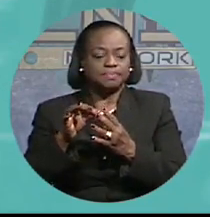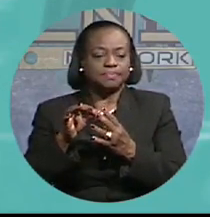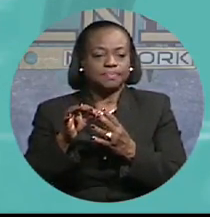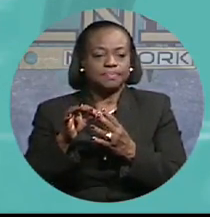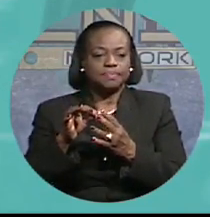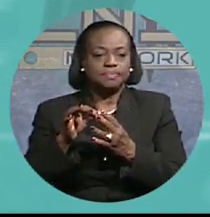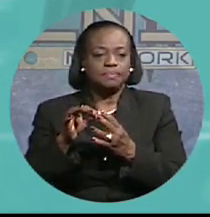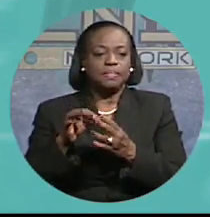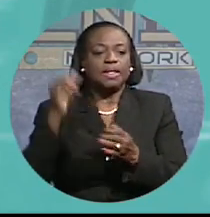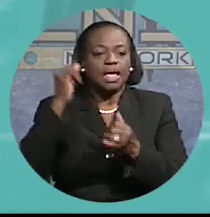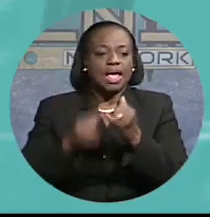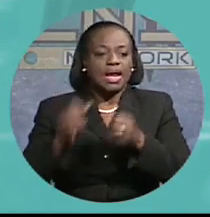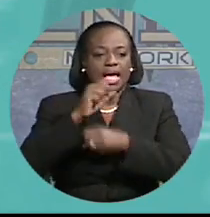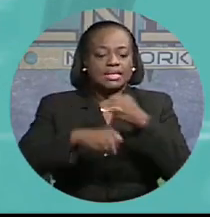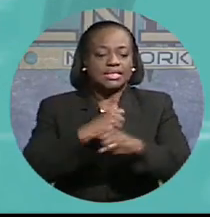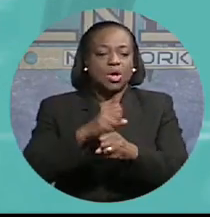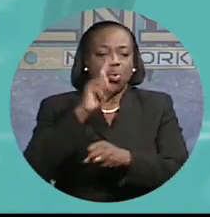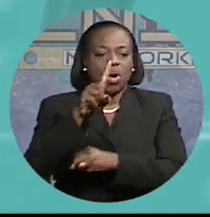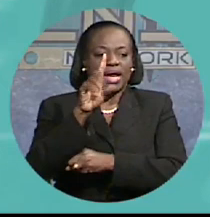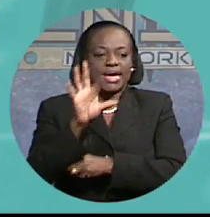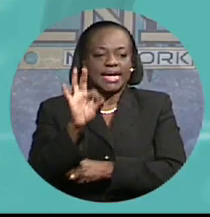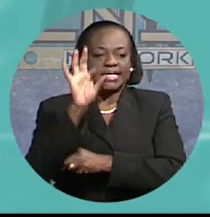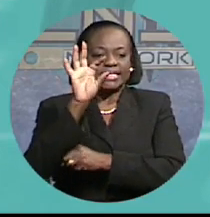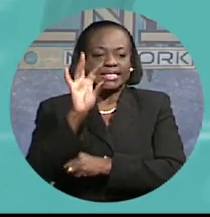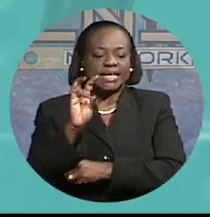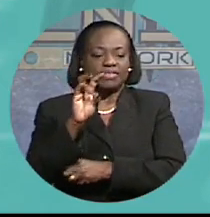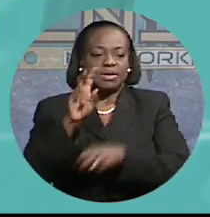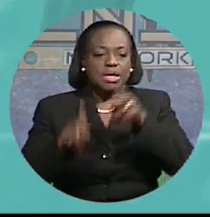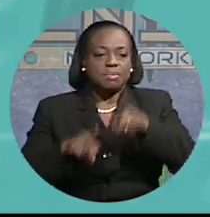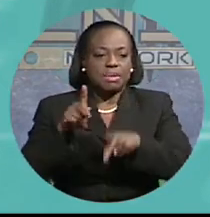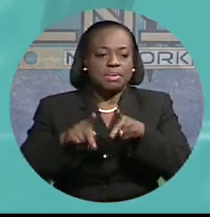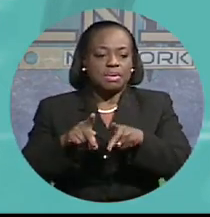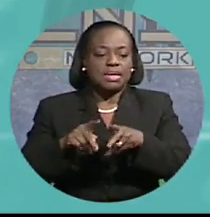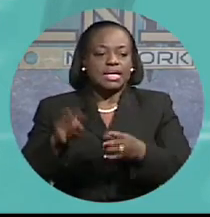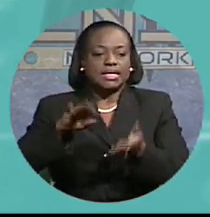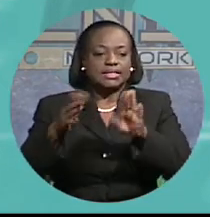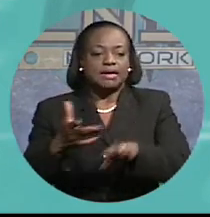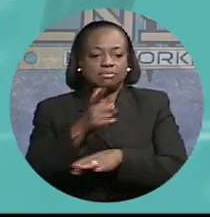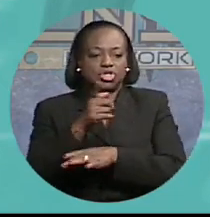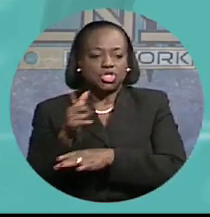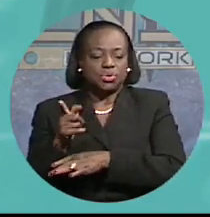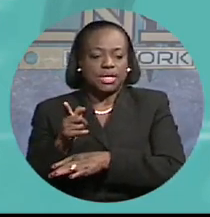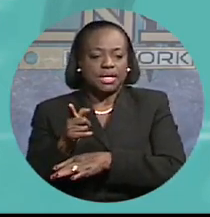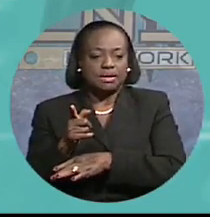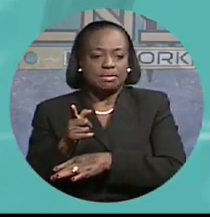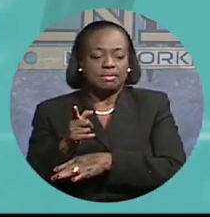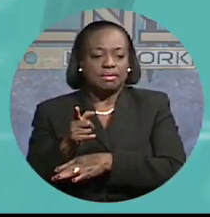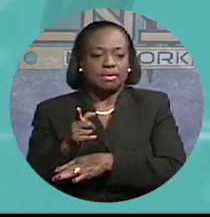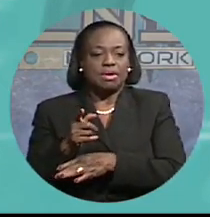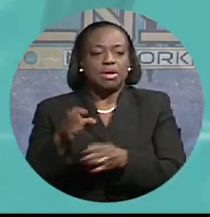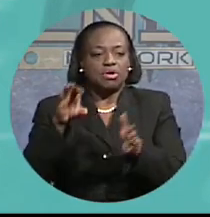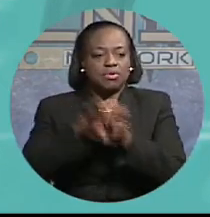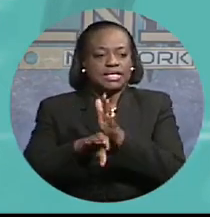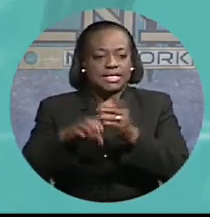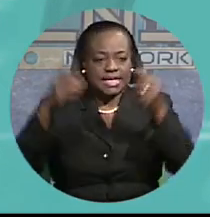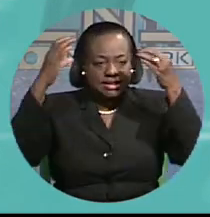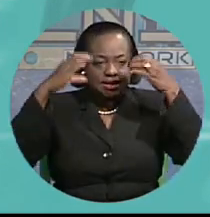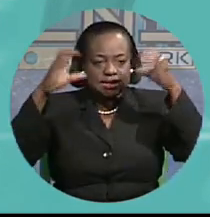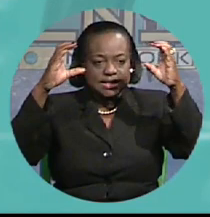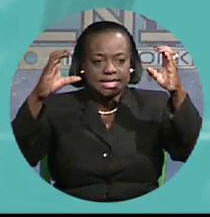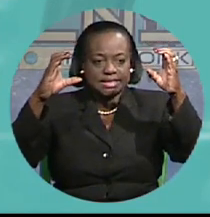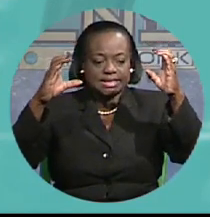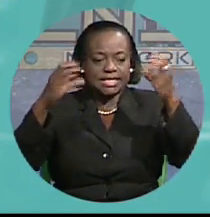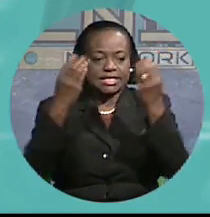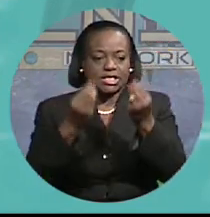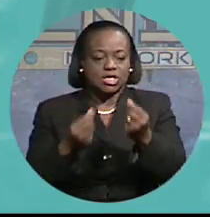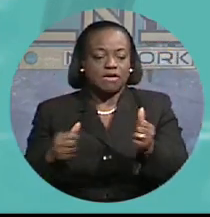exact. Last year, 197 people became victims of shooting, but police credit their success in solving crime and in most cases preventing other